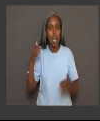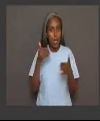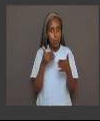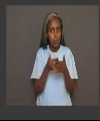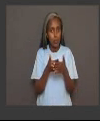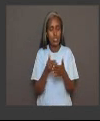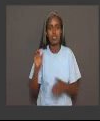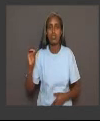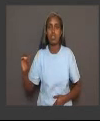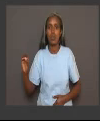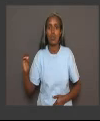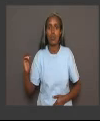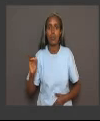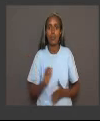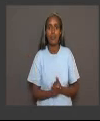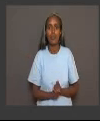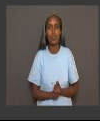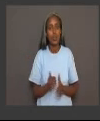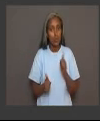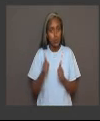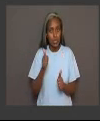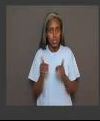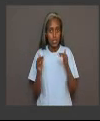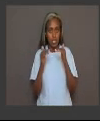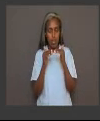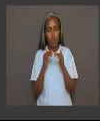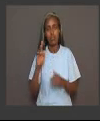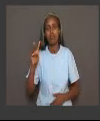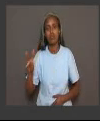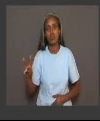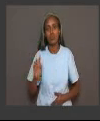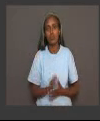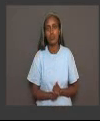approaches 0, which equals 2.